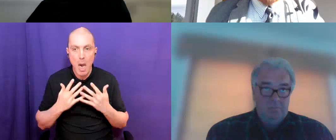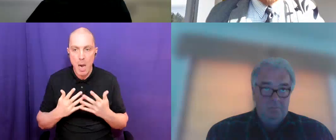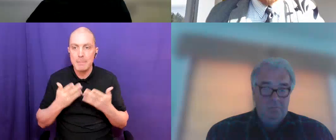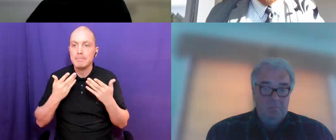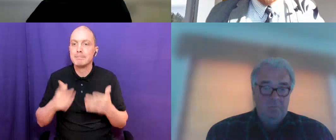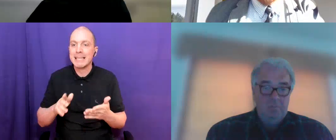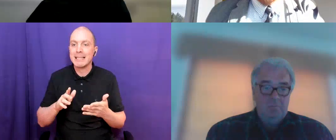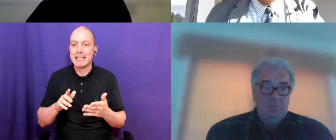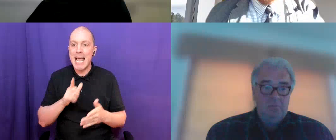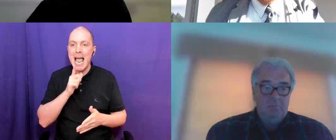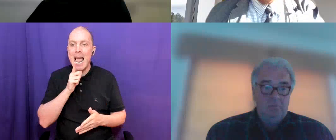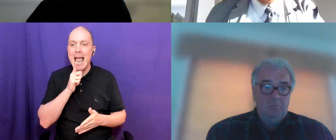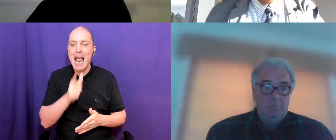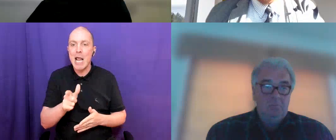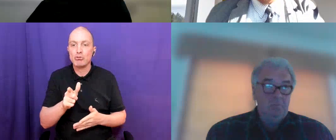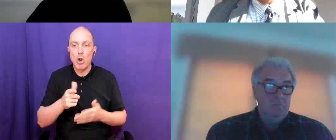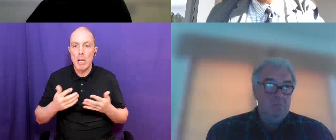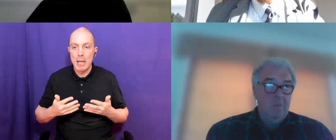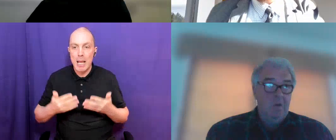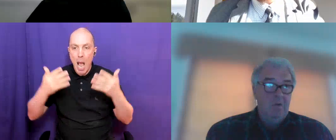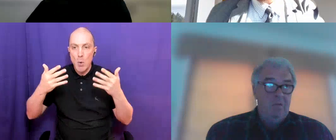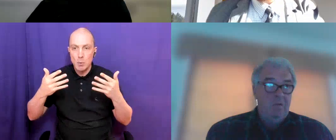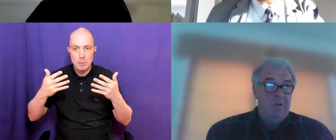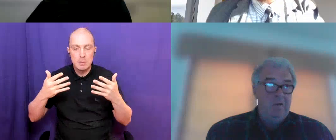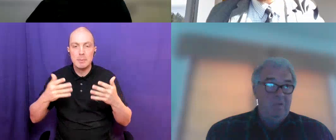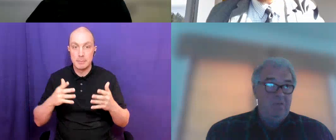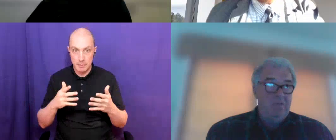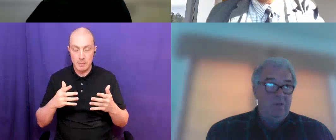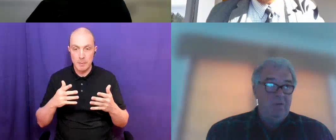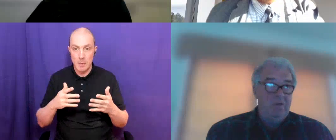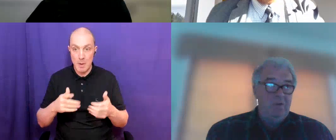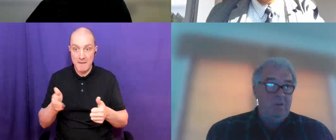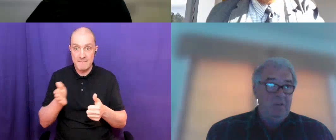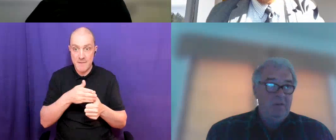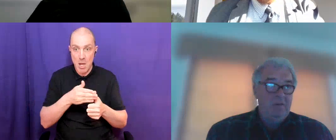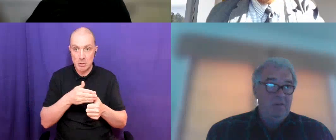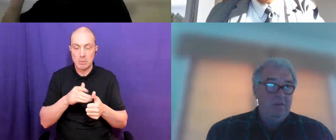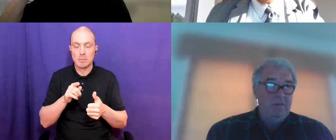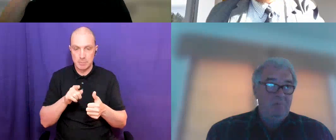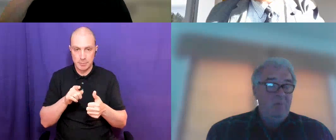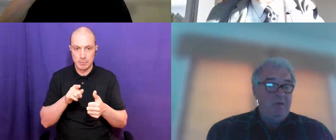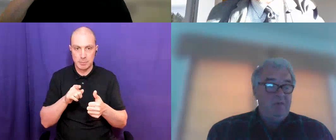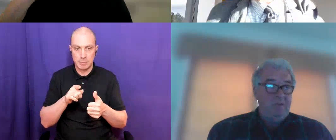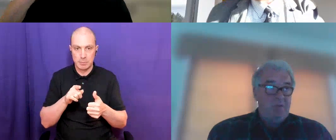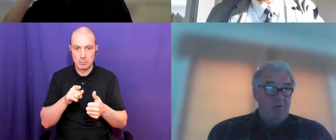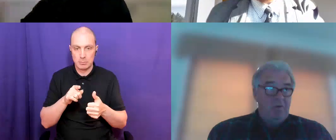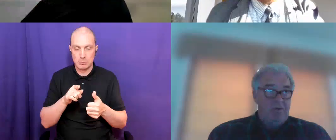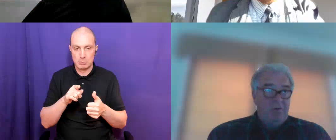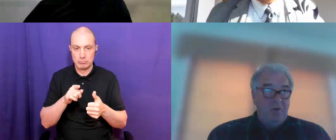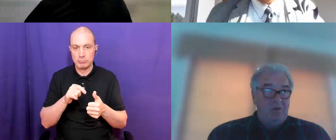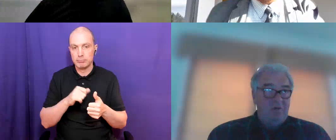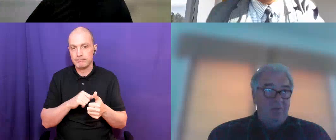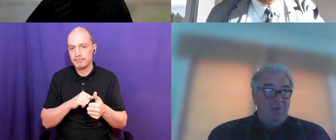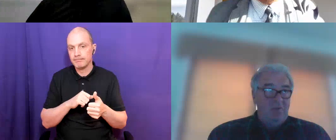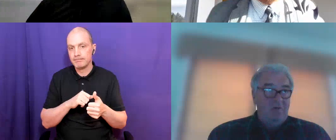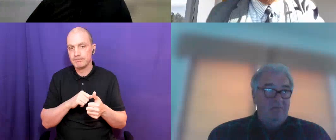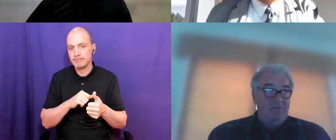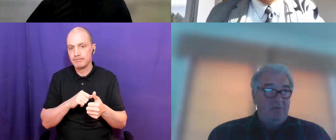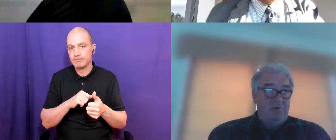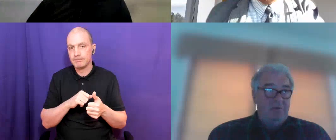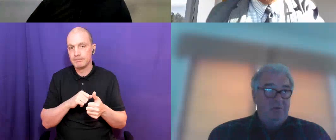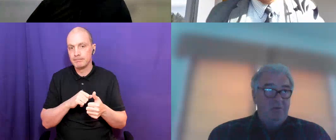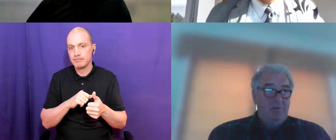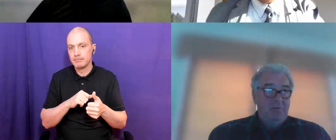count processes previously. So first of all, in terms of the floor 6